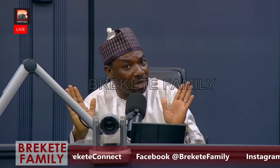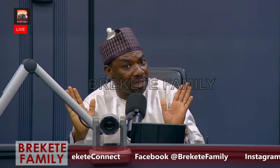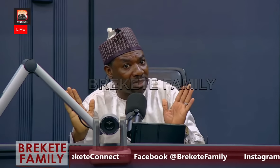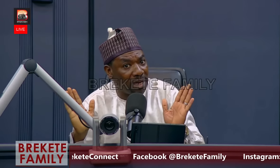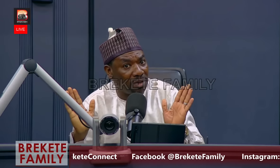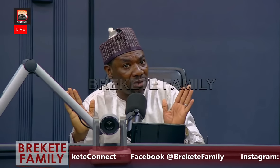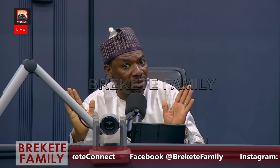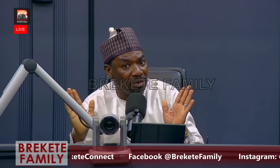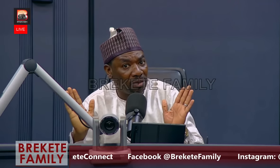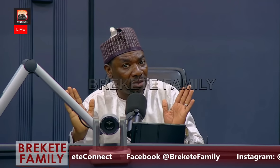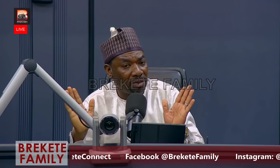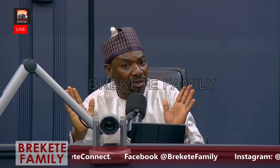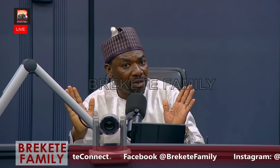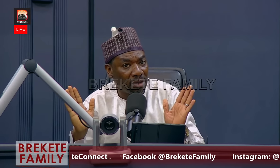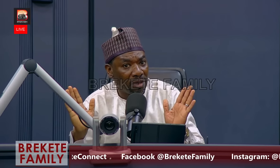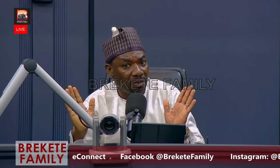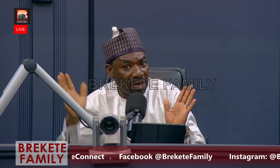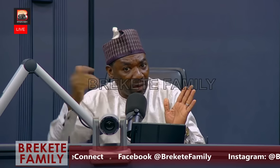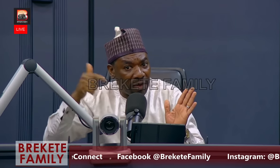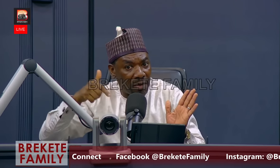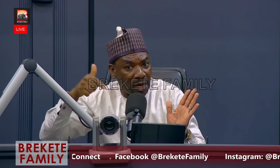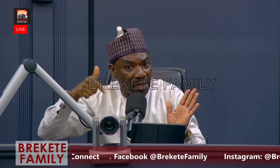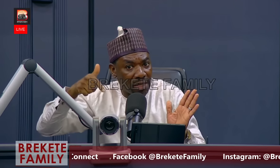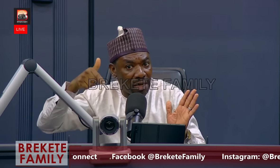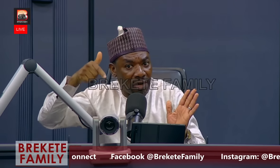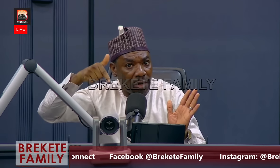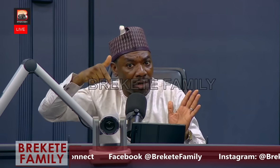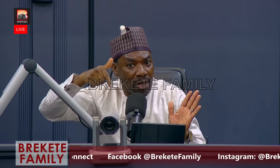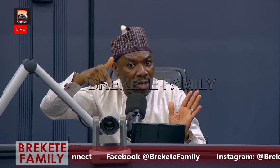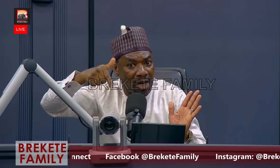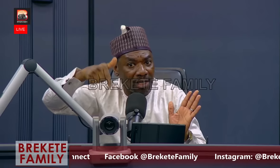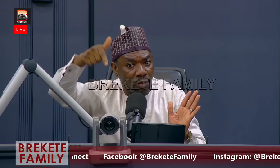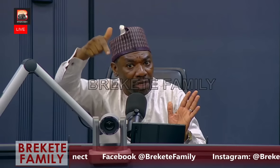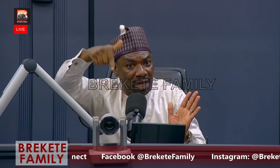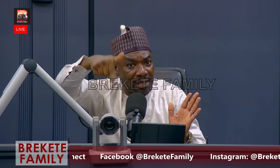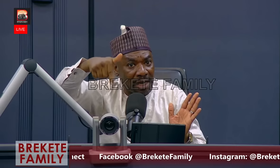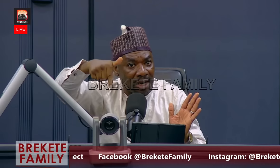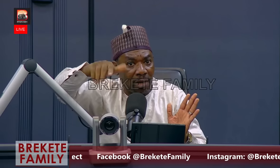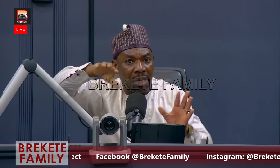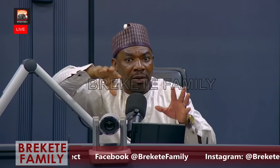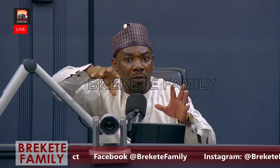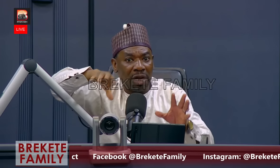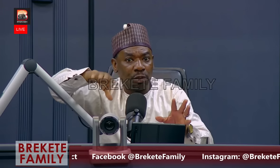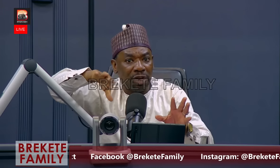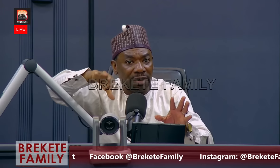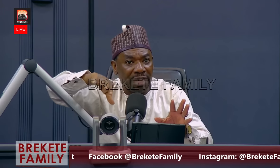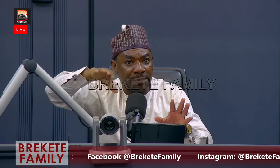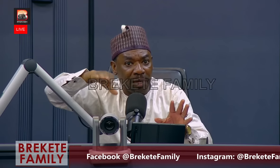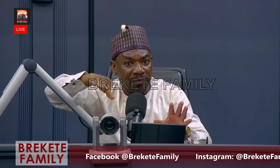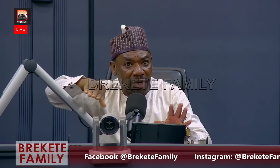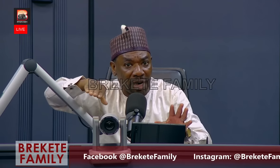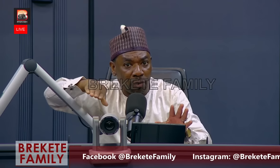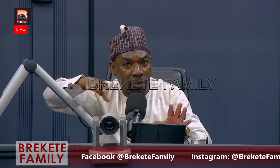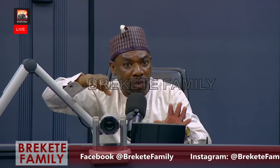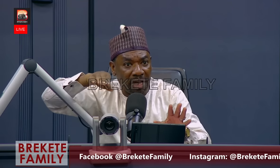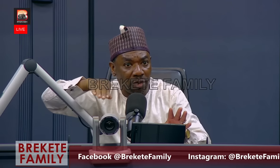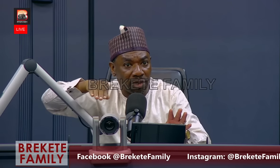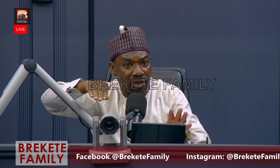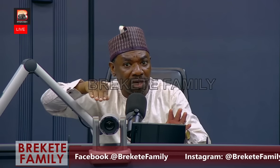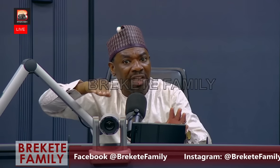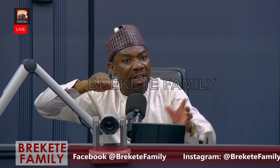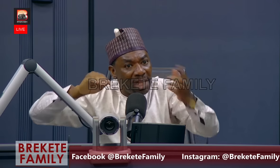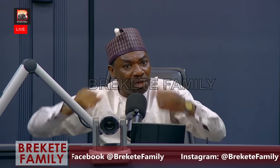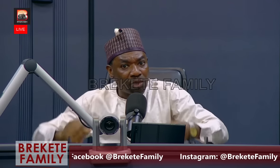whether understand though one of our our our guys enter now once we create space for